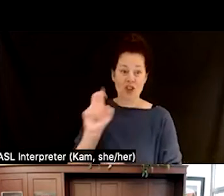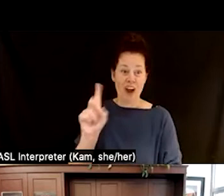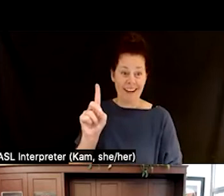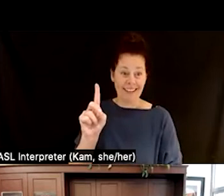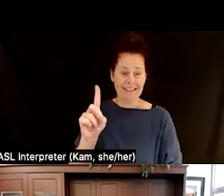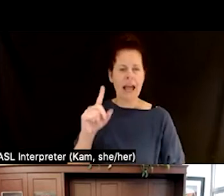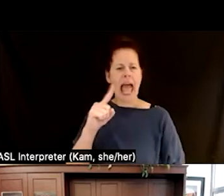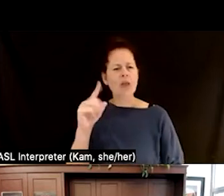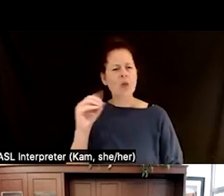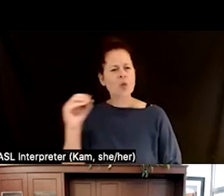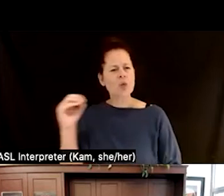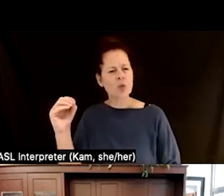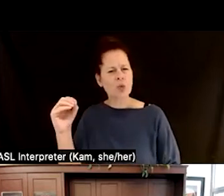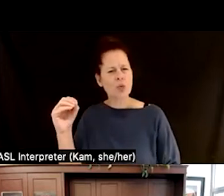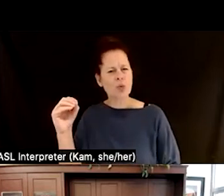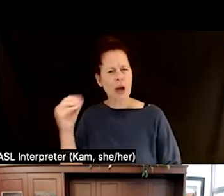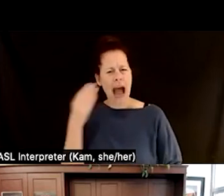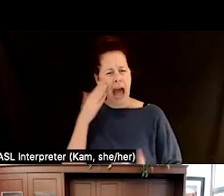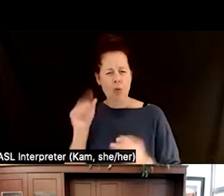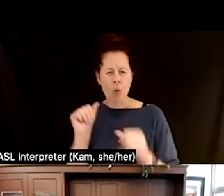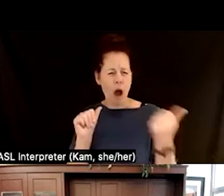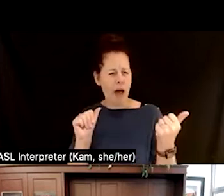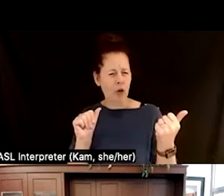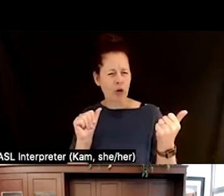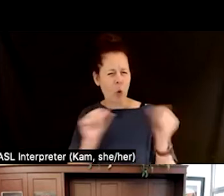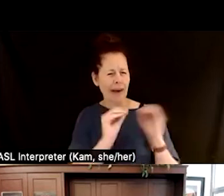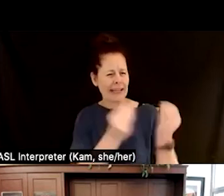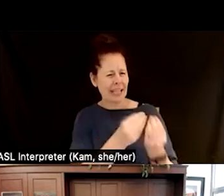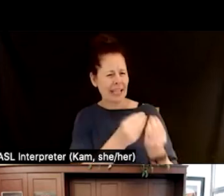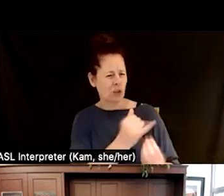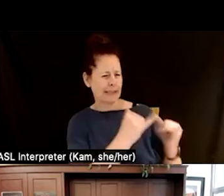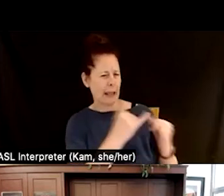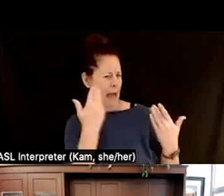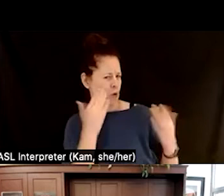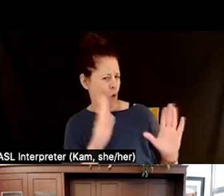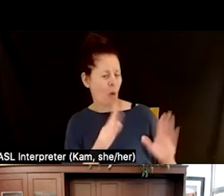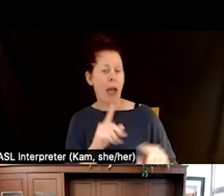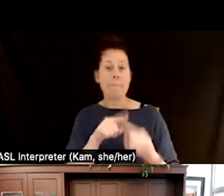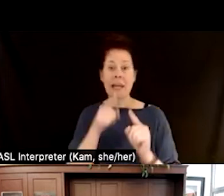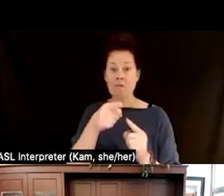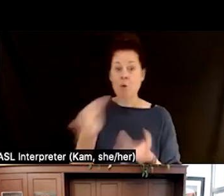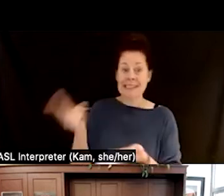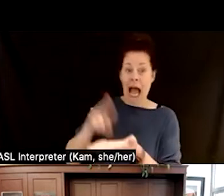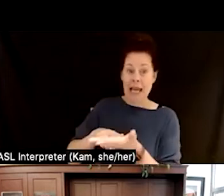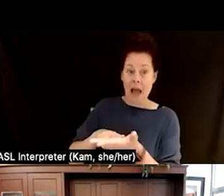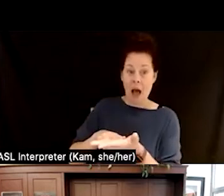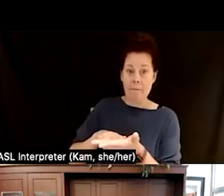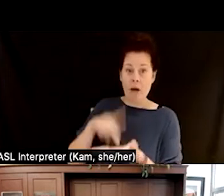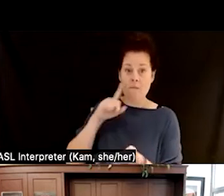Zoo, and I don't know, there are other organizations that offer this too, is if you are signing up your child, we